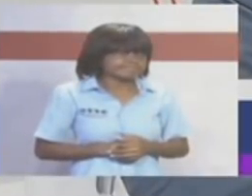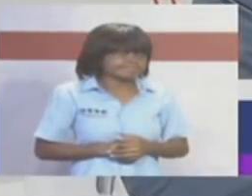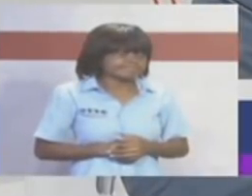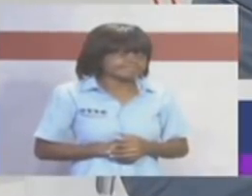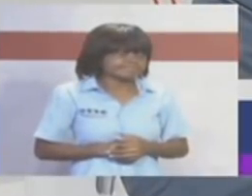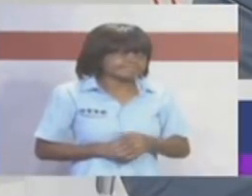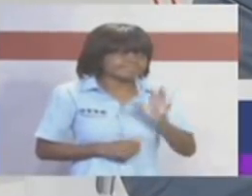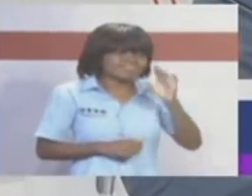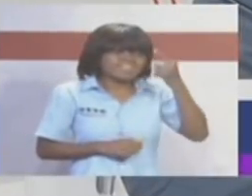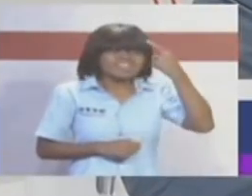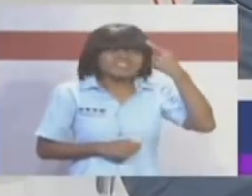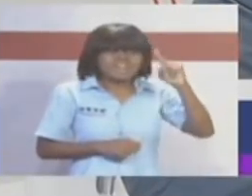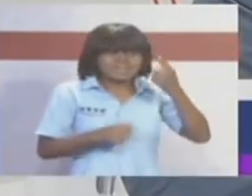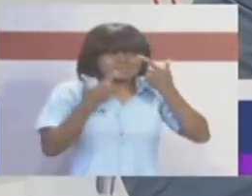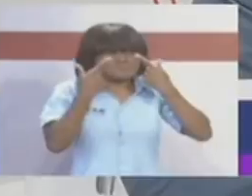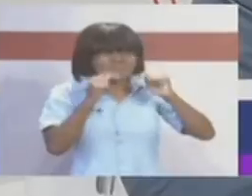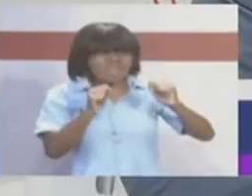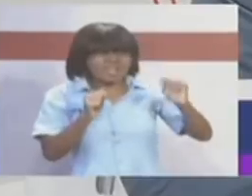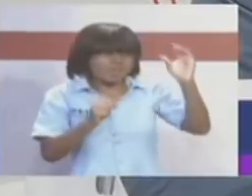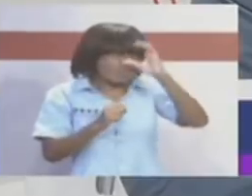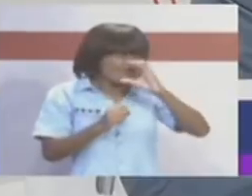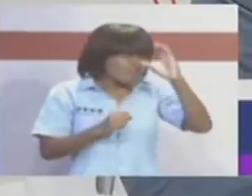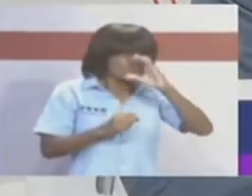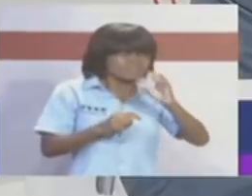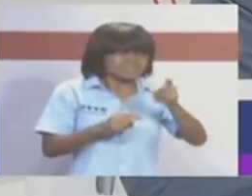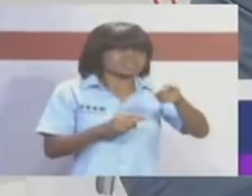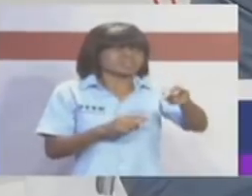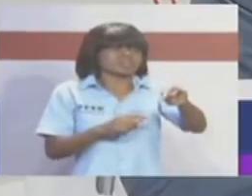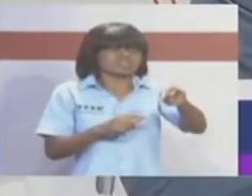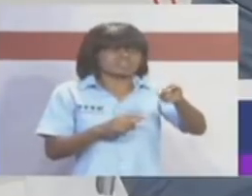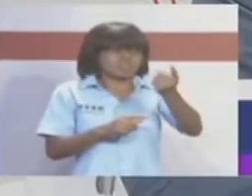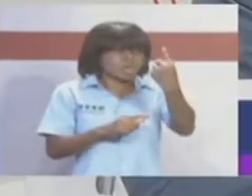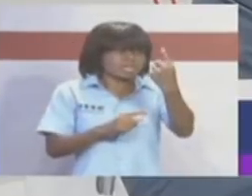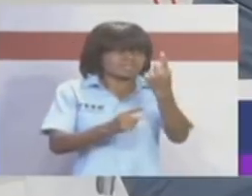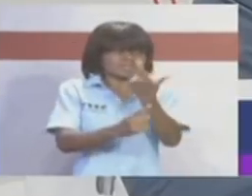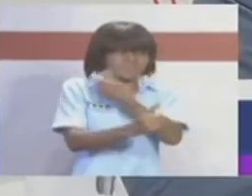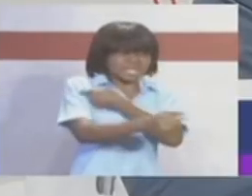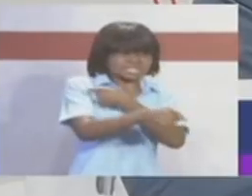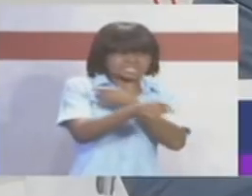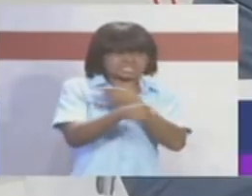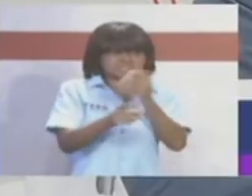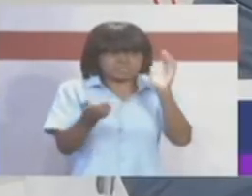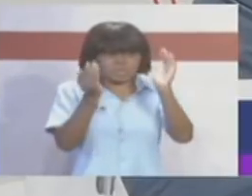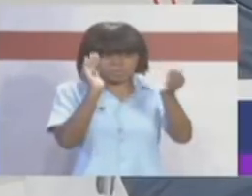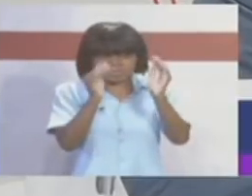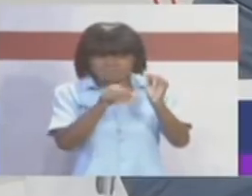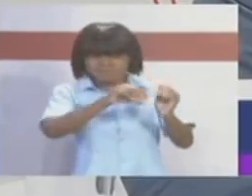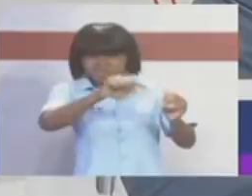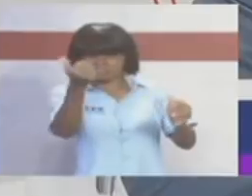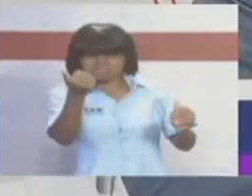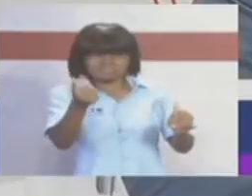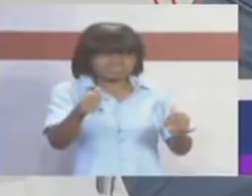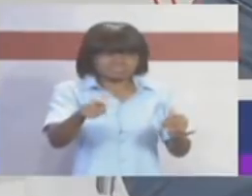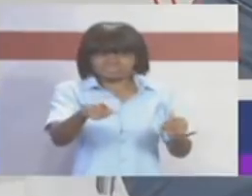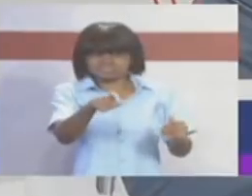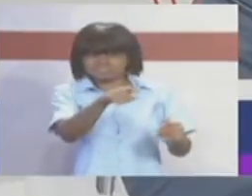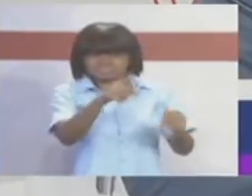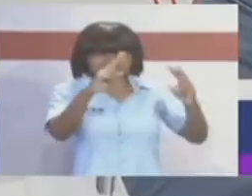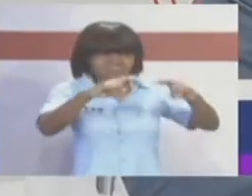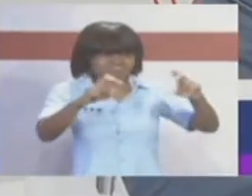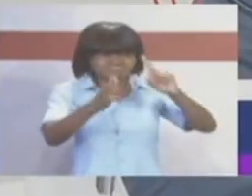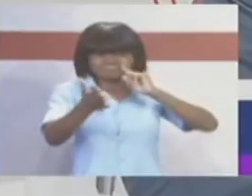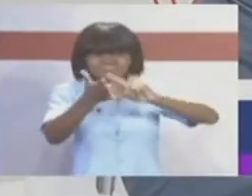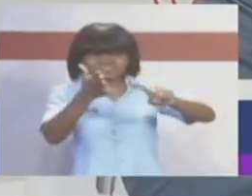the proportions of one vaccine or another among this small number and make any sort of